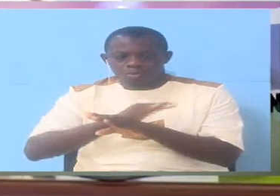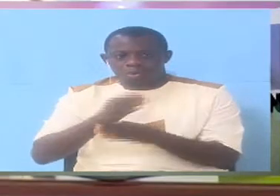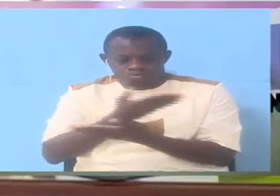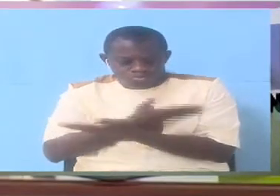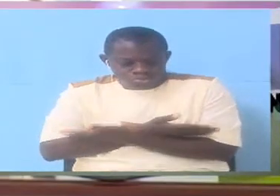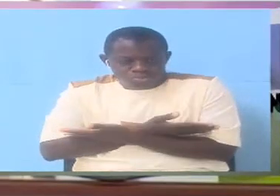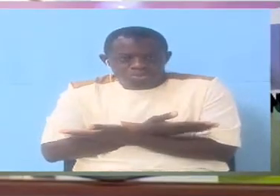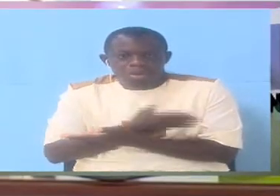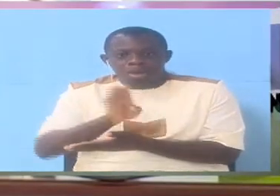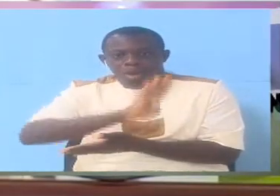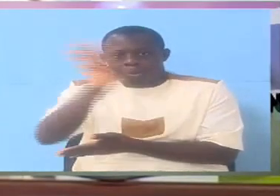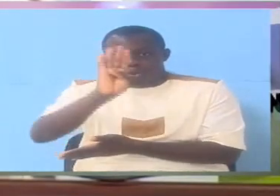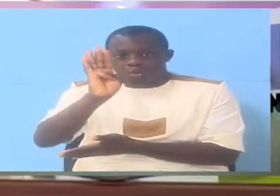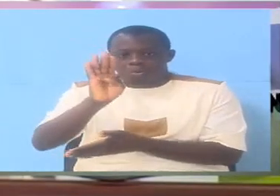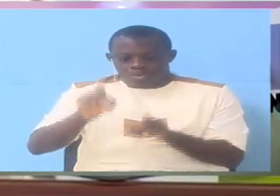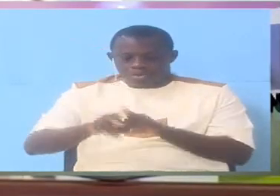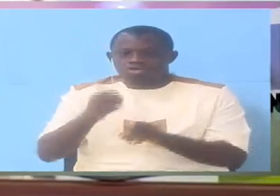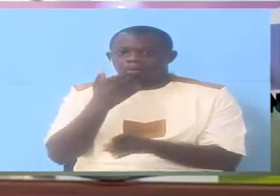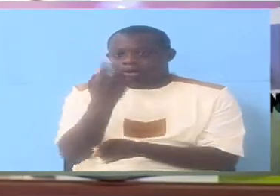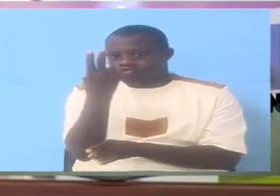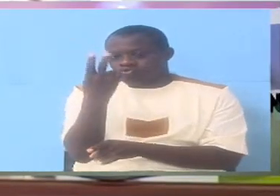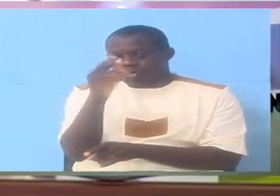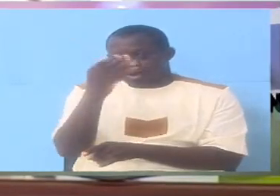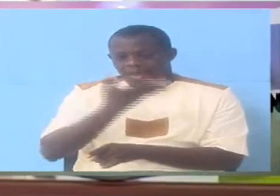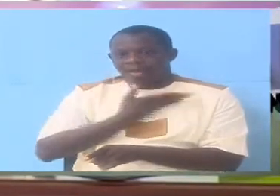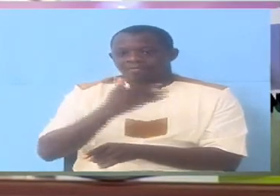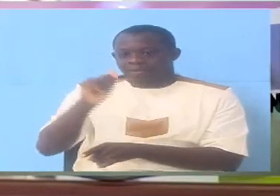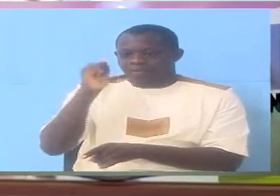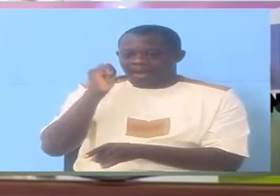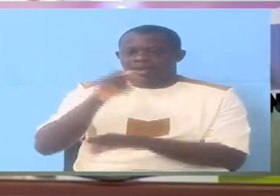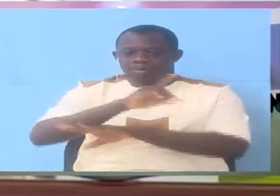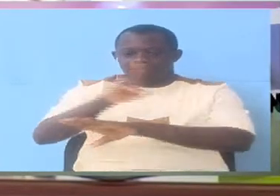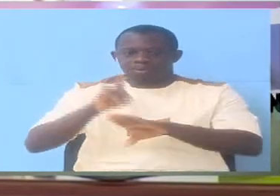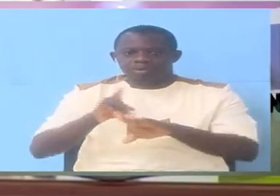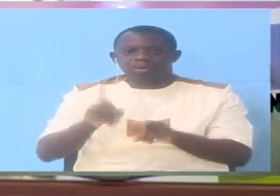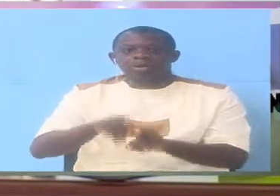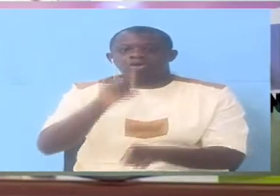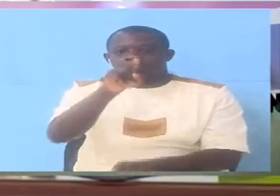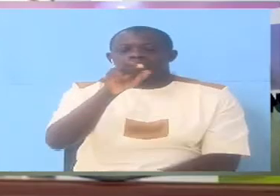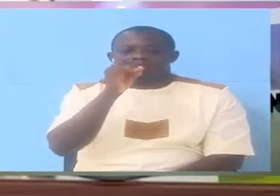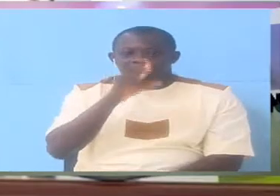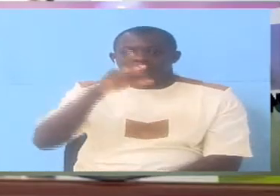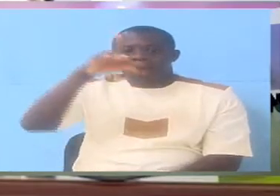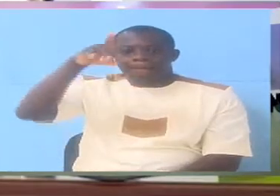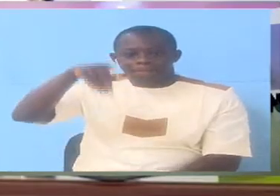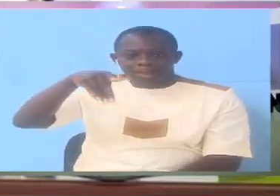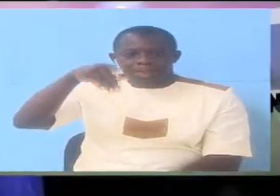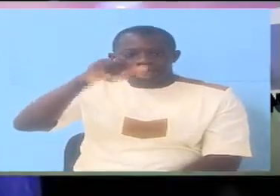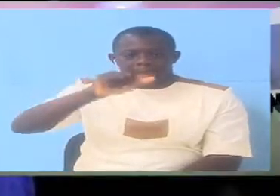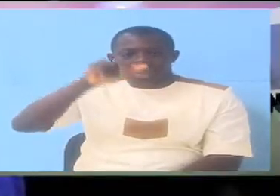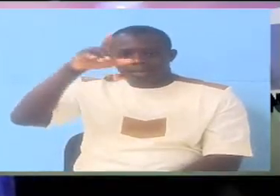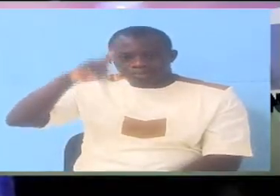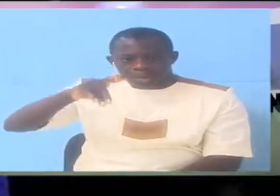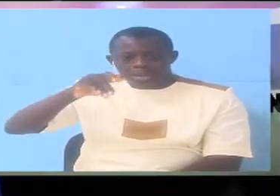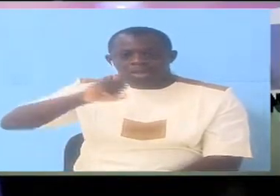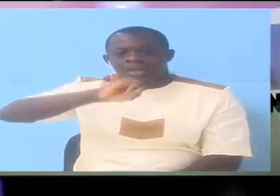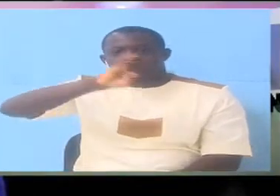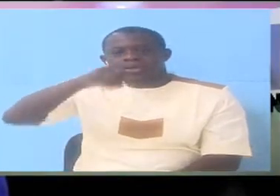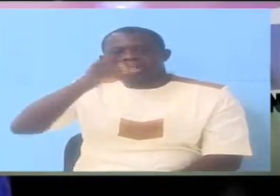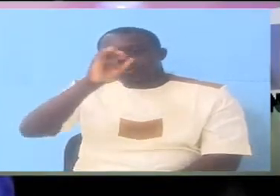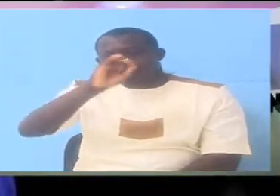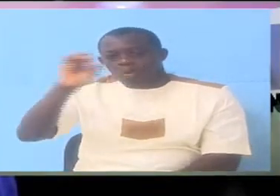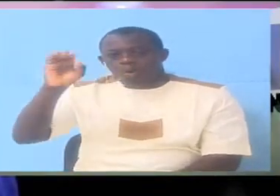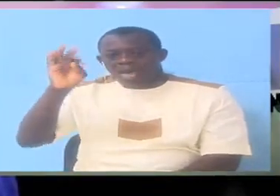T-shirt bearing the name of Zinedine Zidane. You said he's Pape Diouf or Pape Diop? I am not